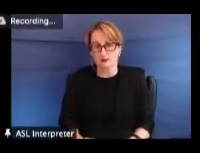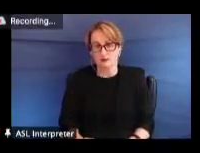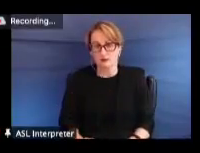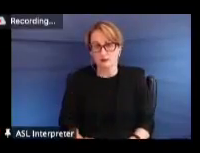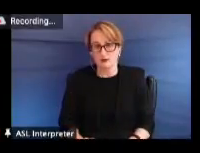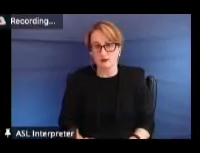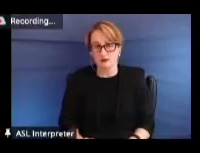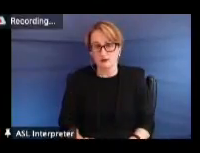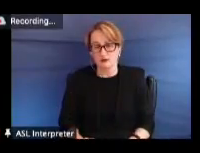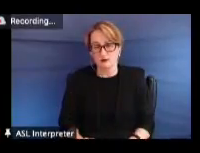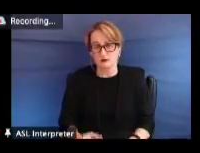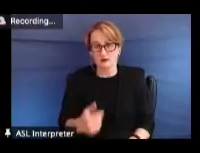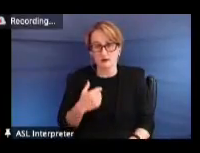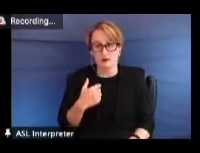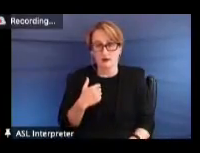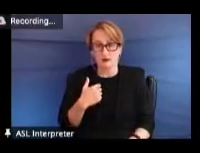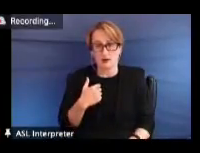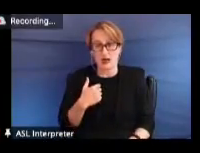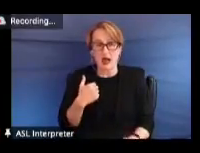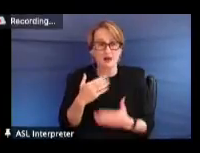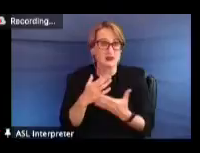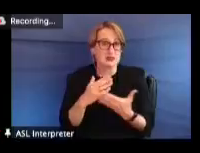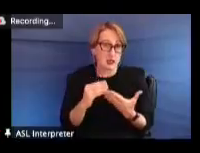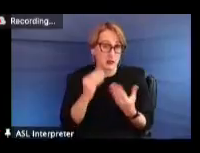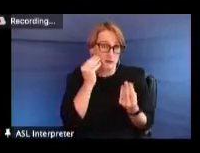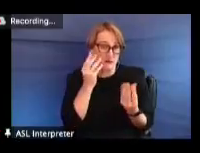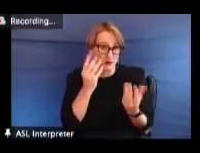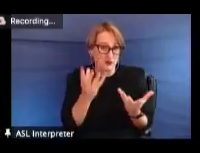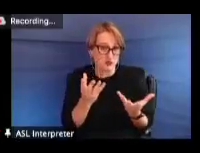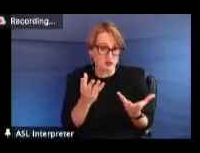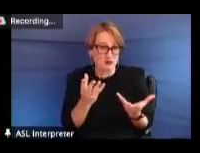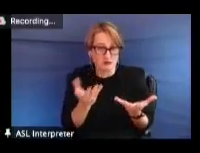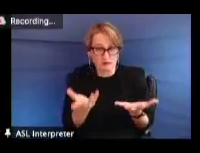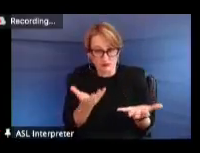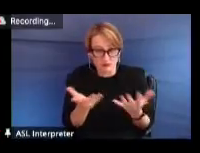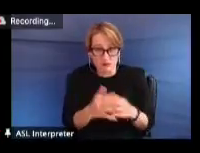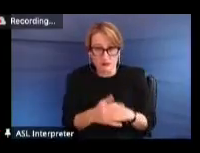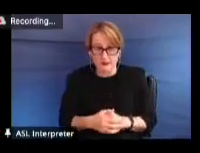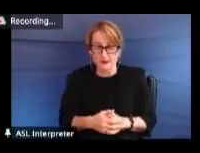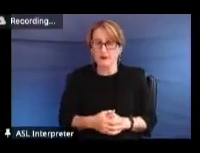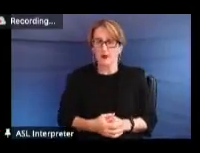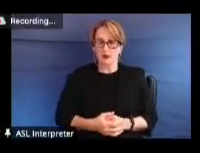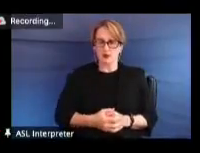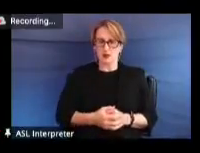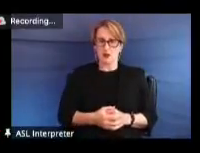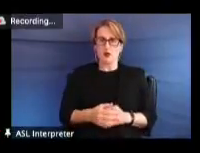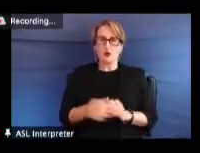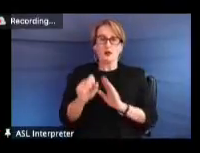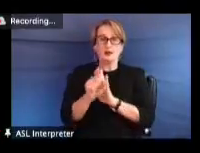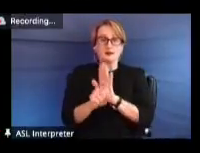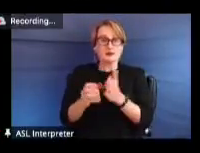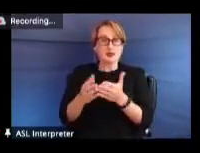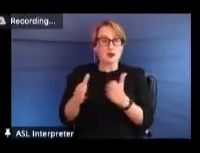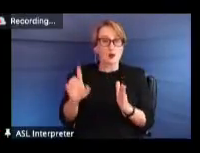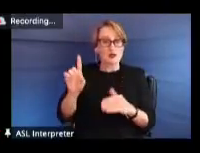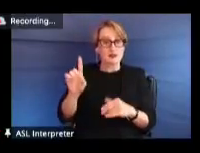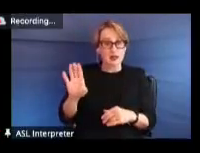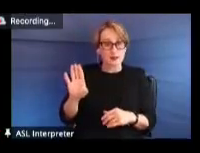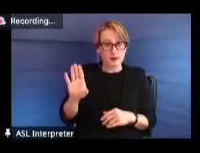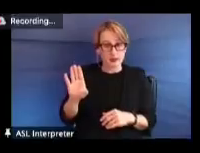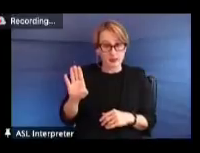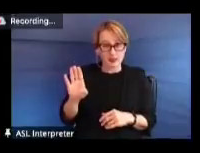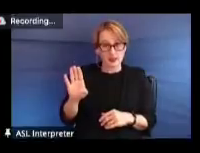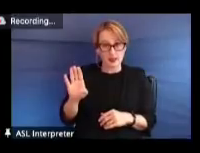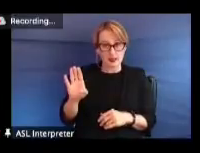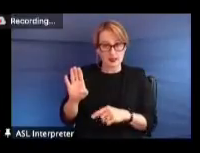Or do you? I have some info. I know that, the statewide database just gives it, they